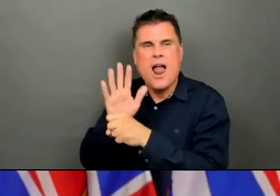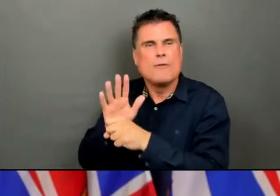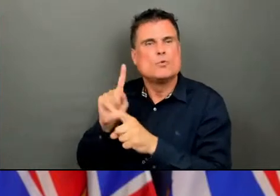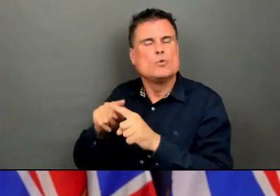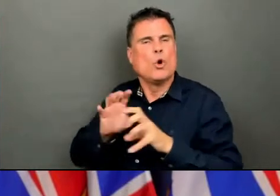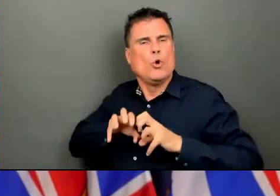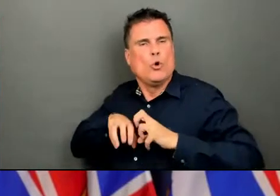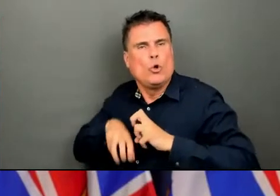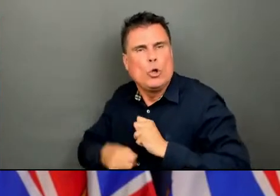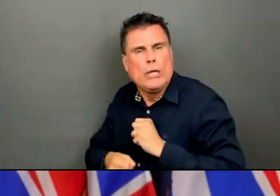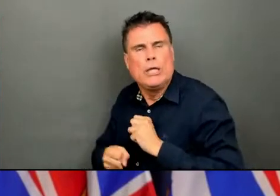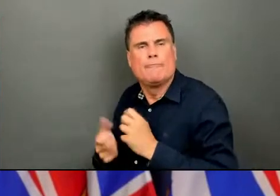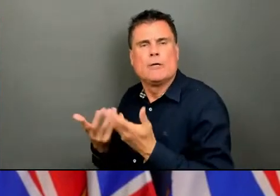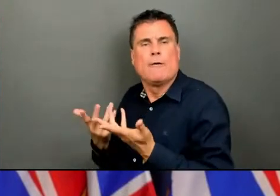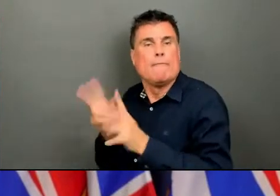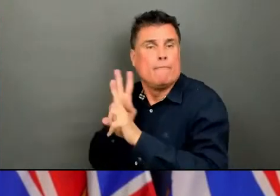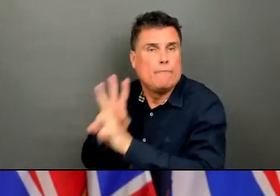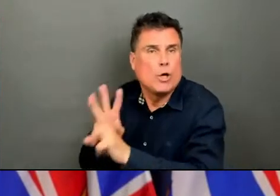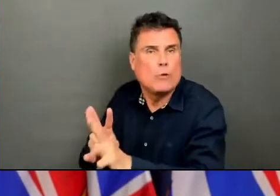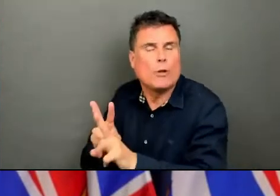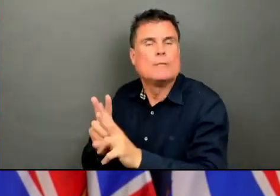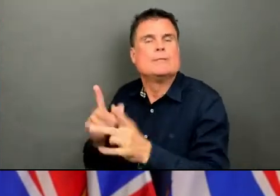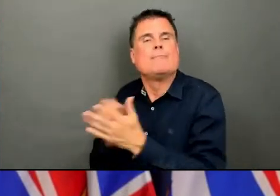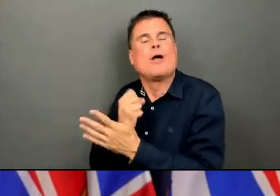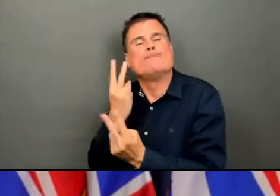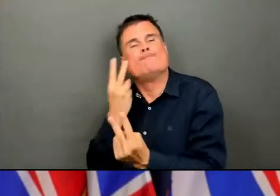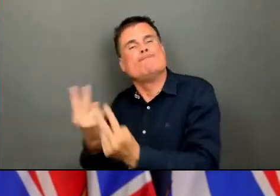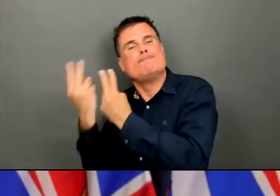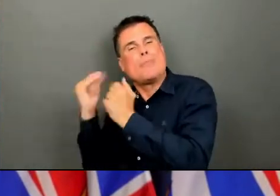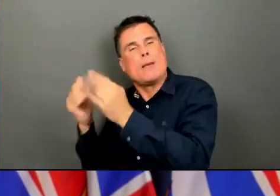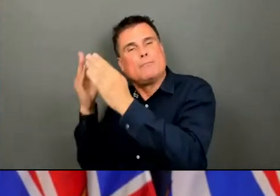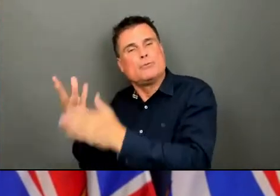family both my condolences of the government, of people in